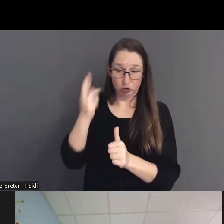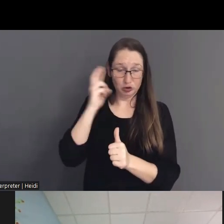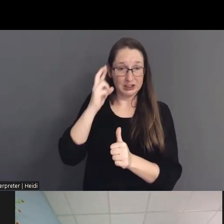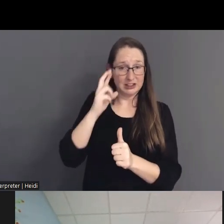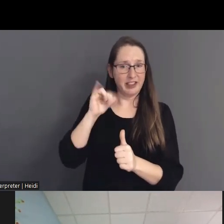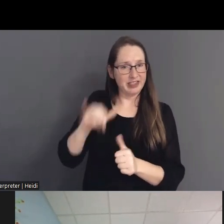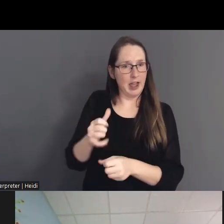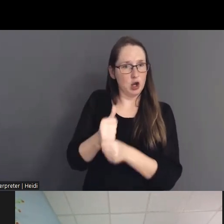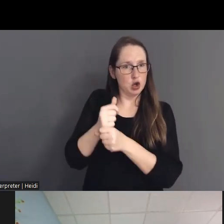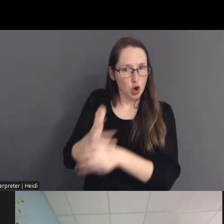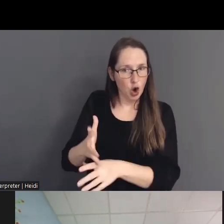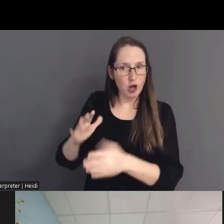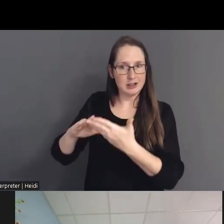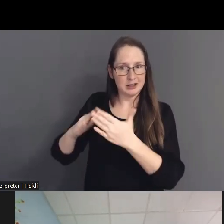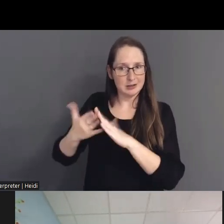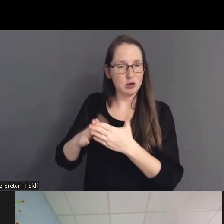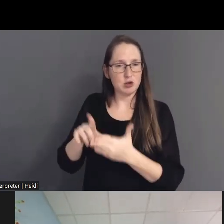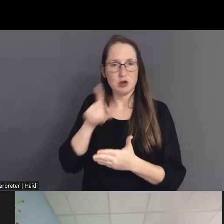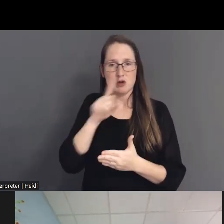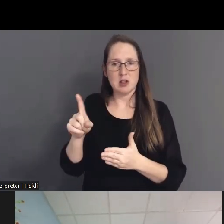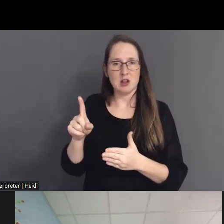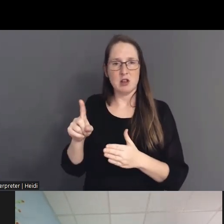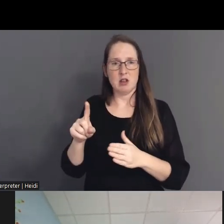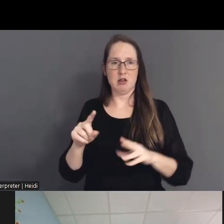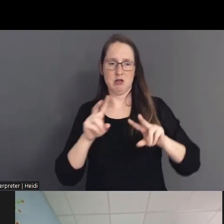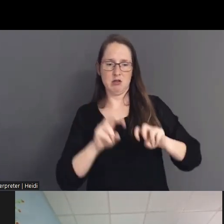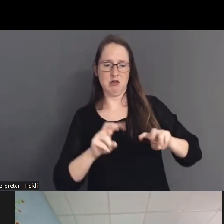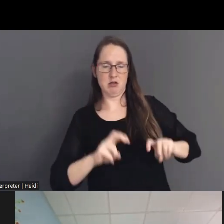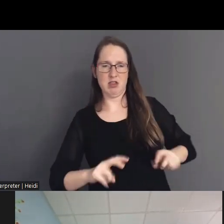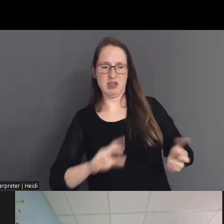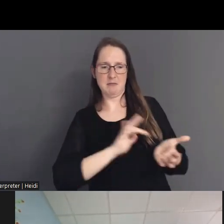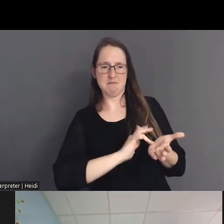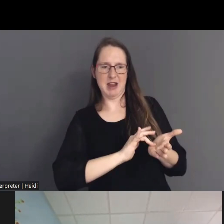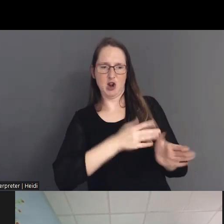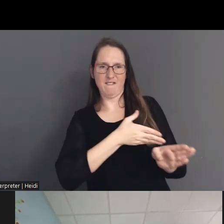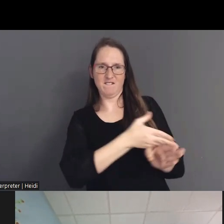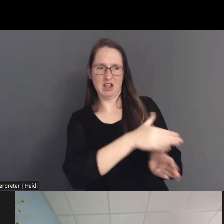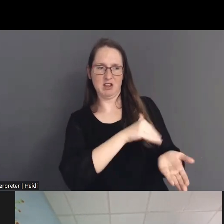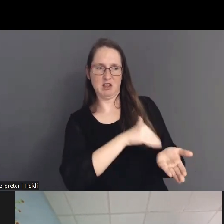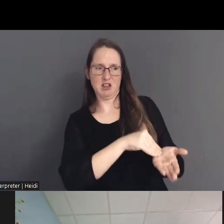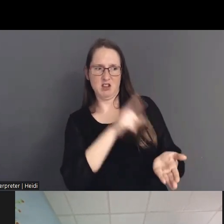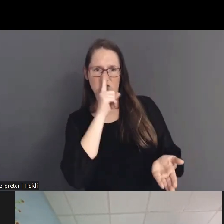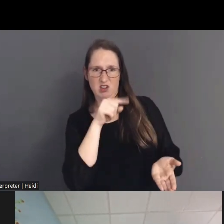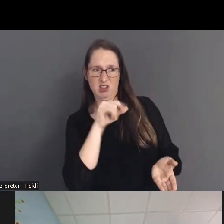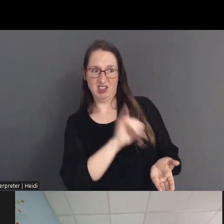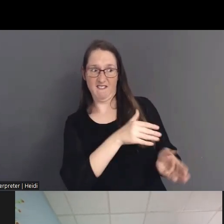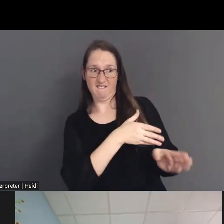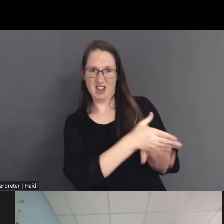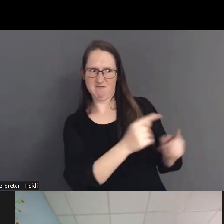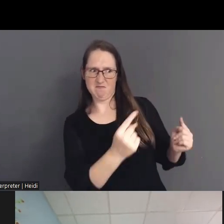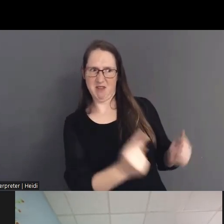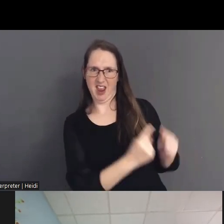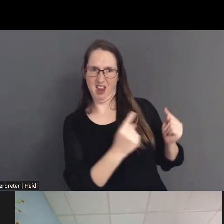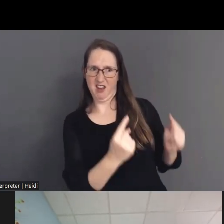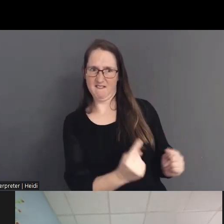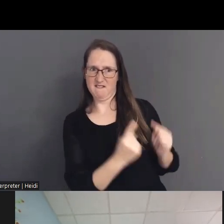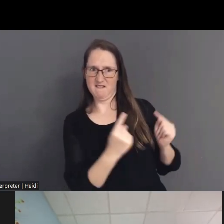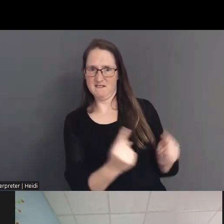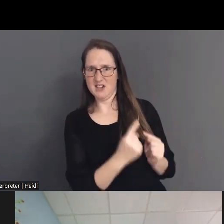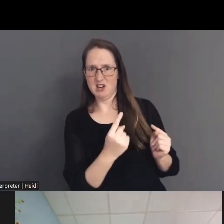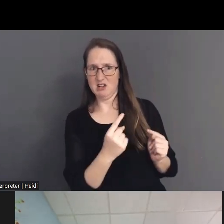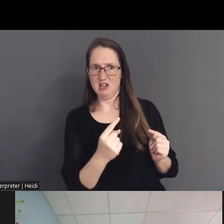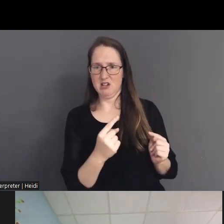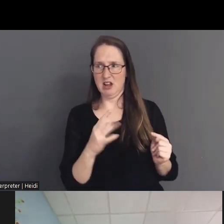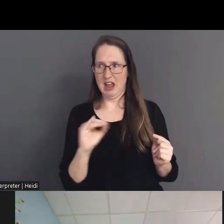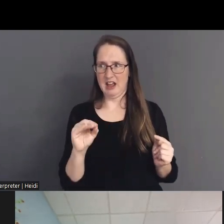caused the community to look at the medical field as a field that was painful, a